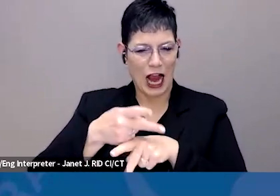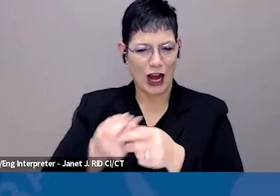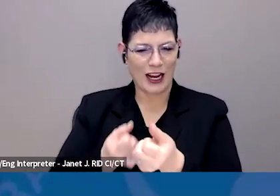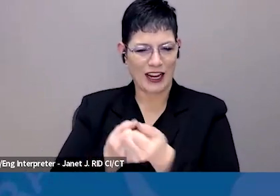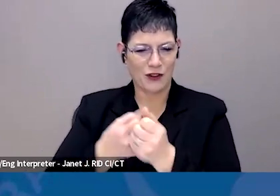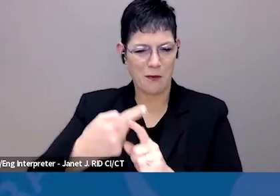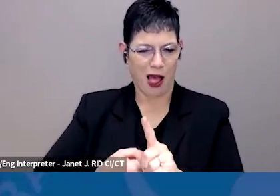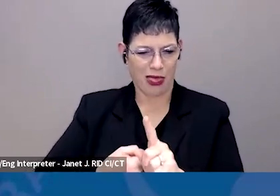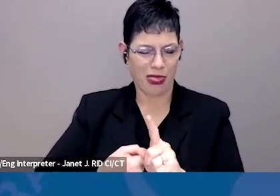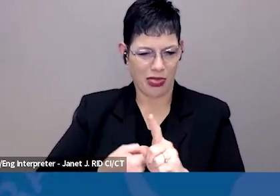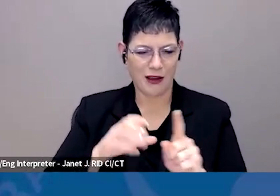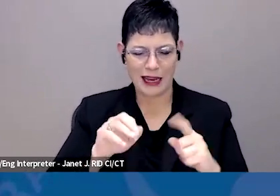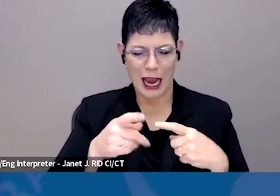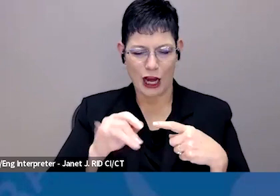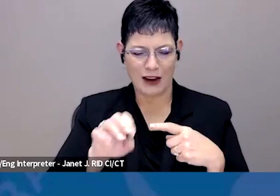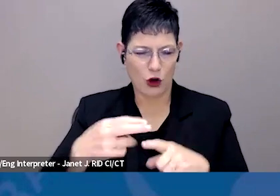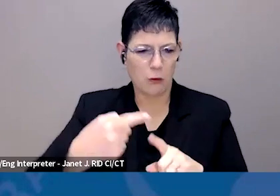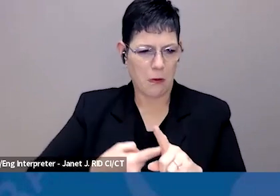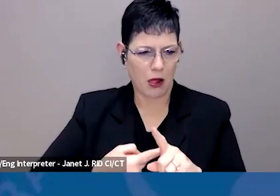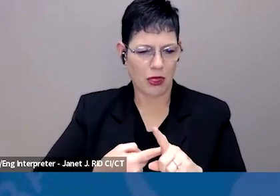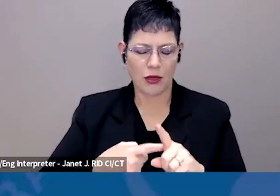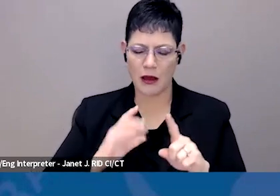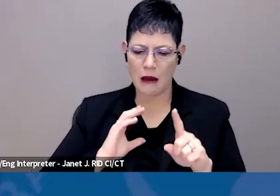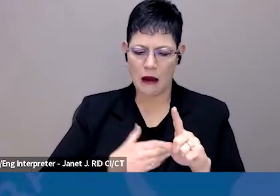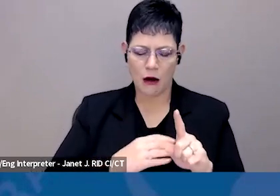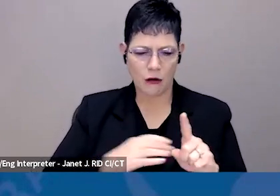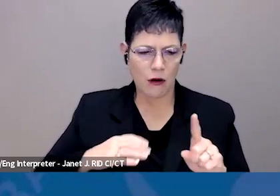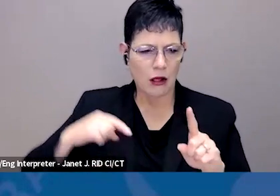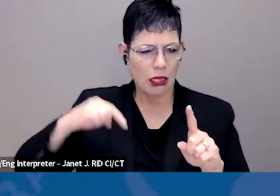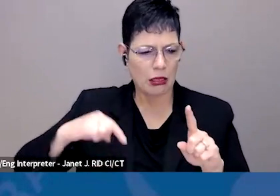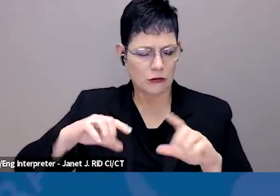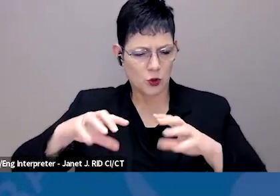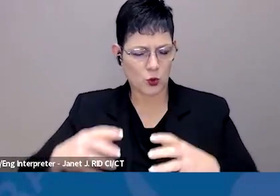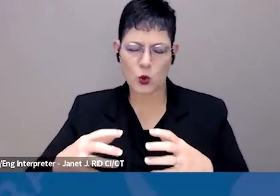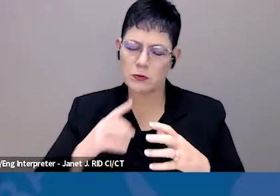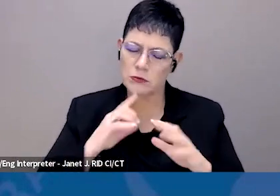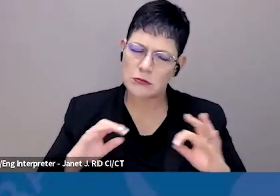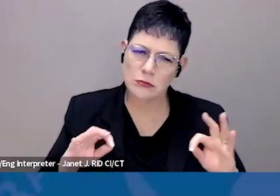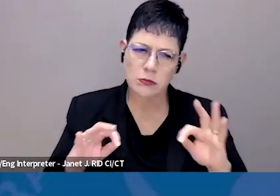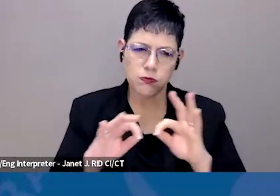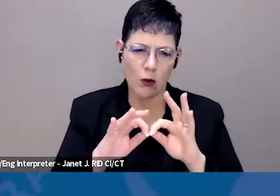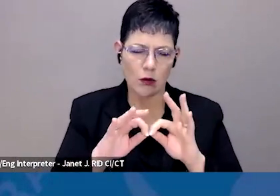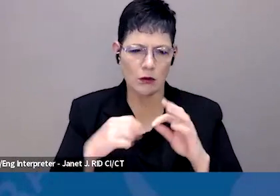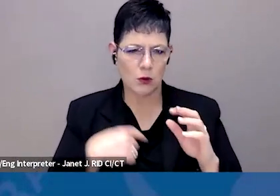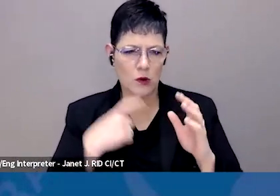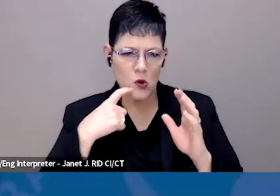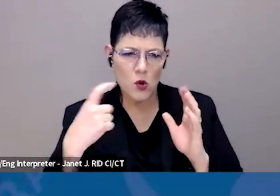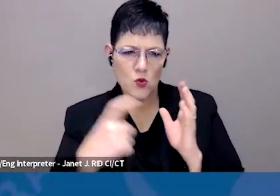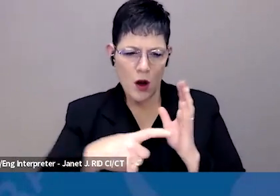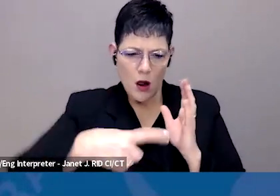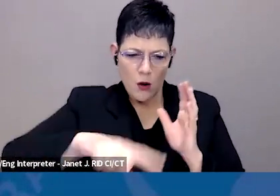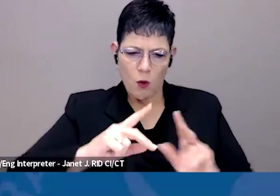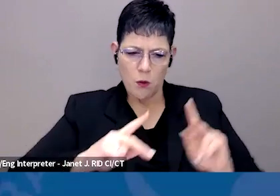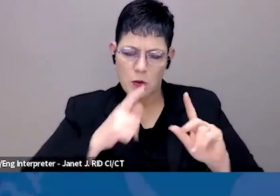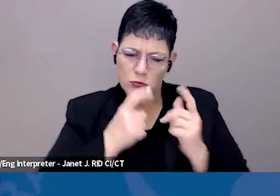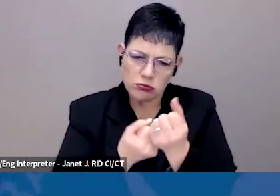The work of this council and all of our partners is critical for ensuring family caregivers are recognized and supported as